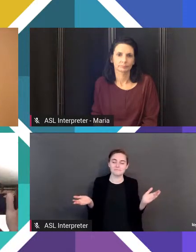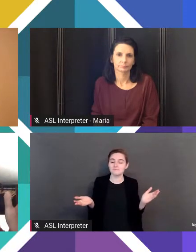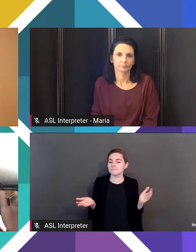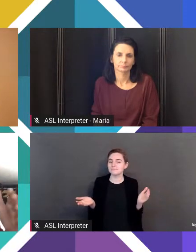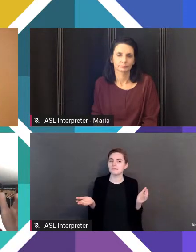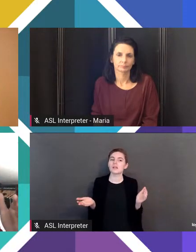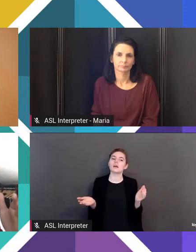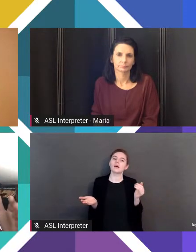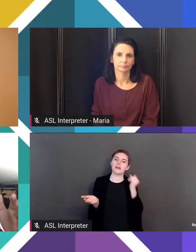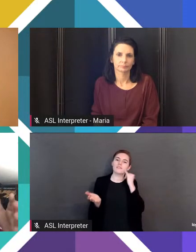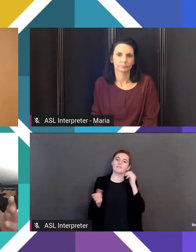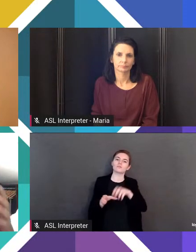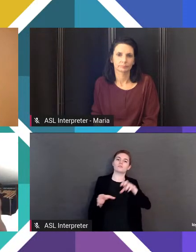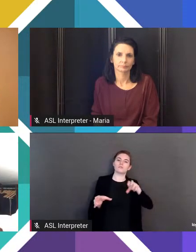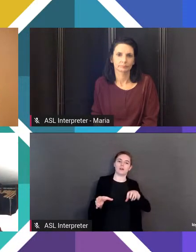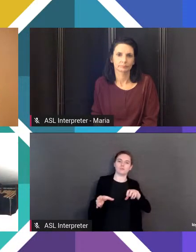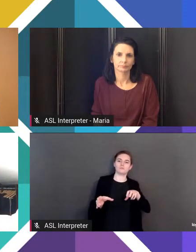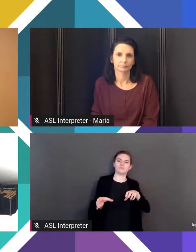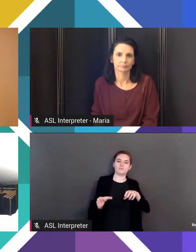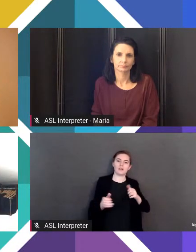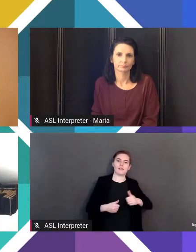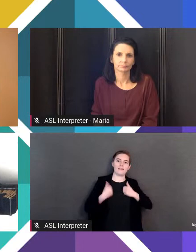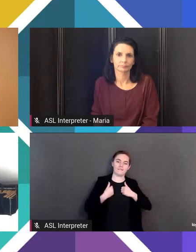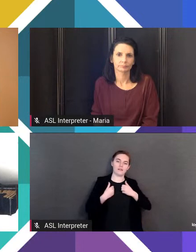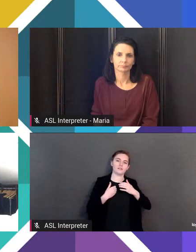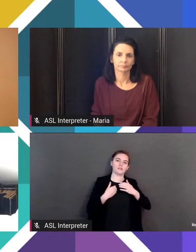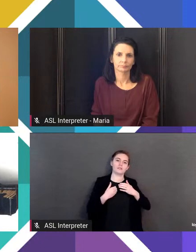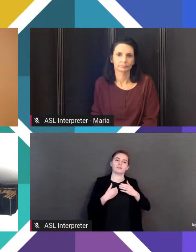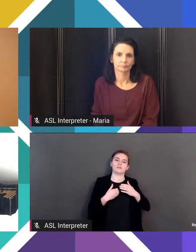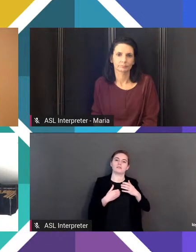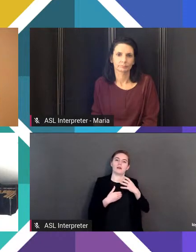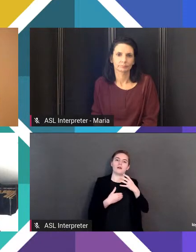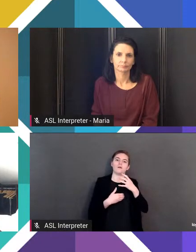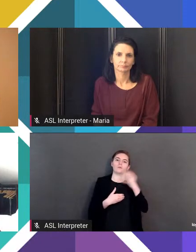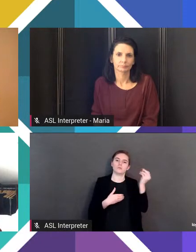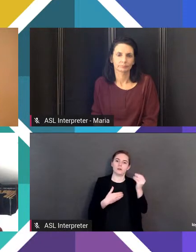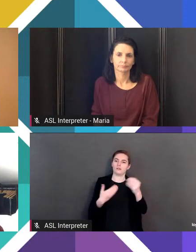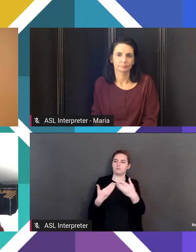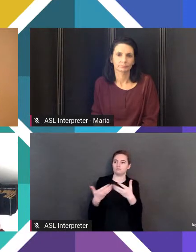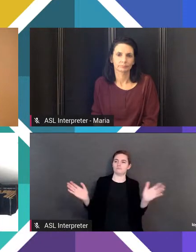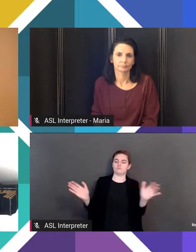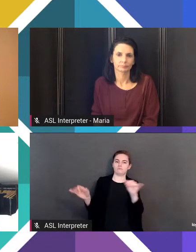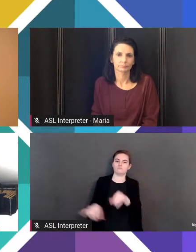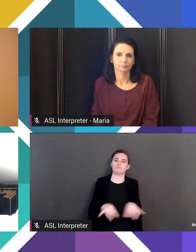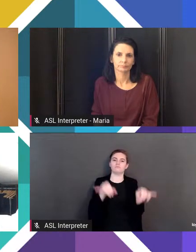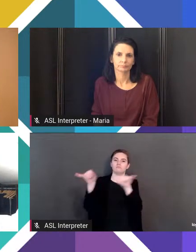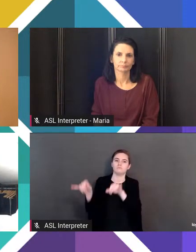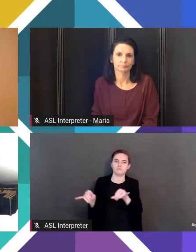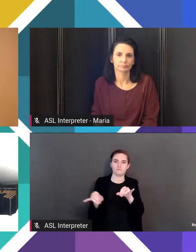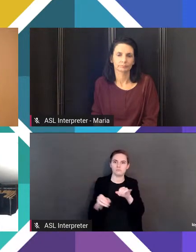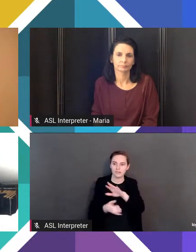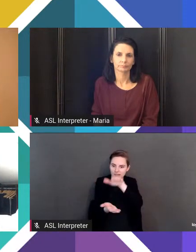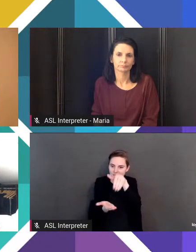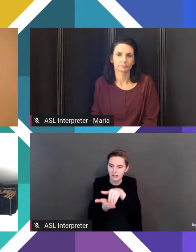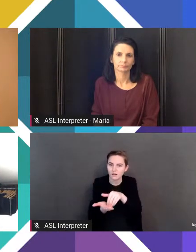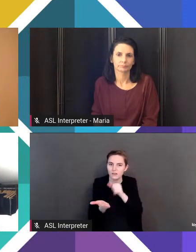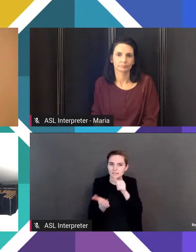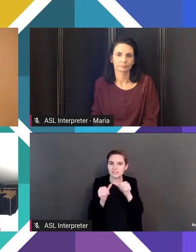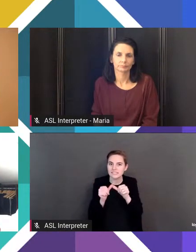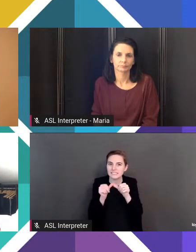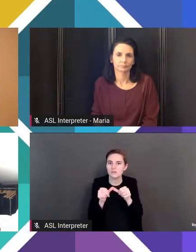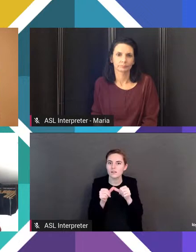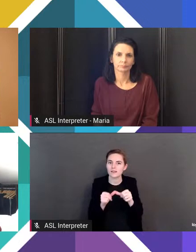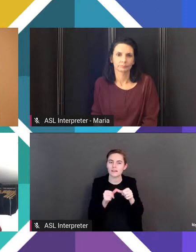outside and existing on the margins and you're not, you know, fitting into this center that continuously is fed